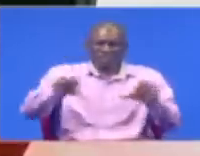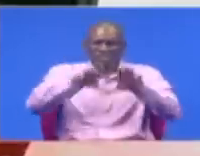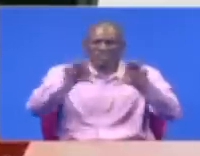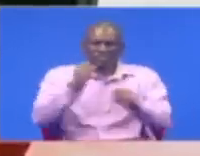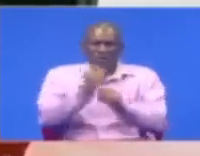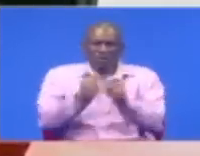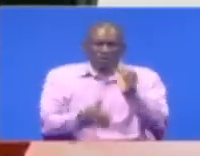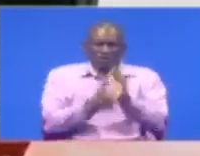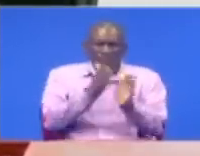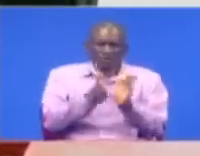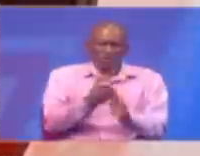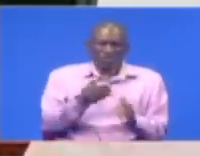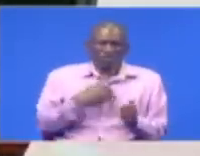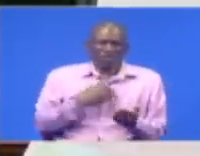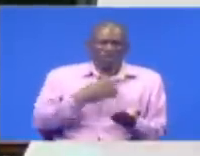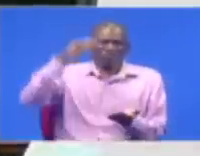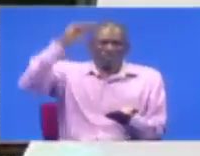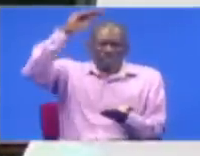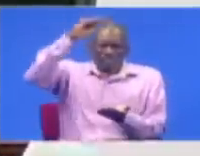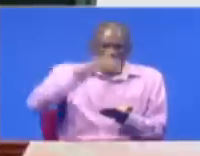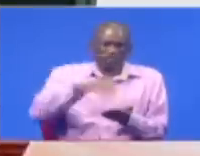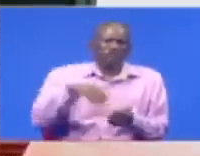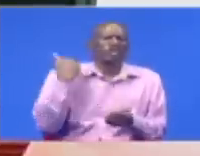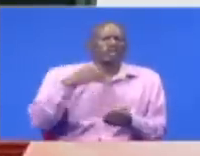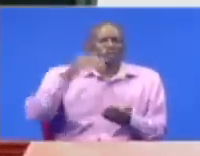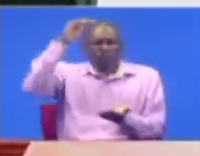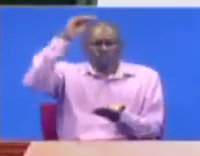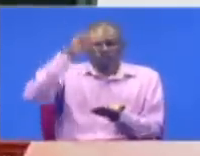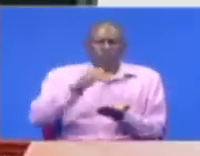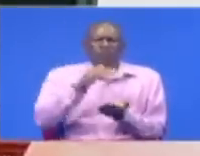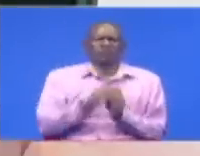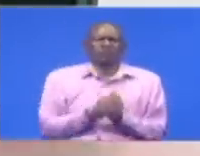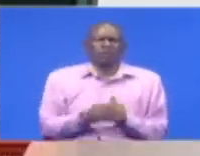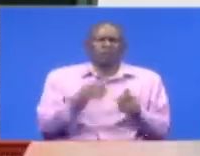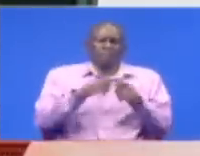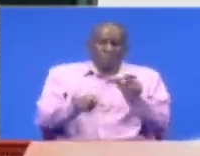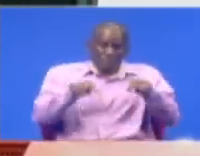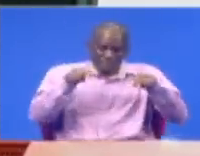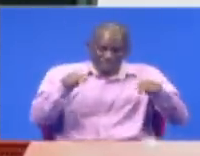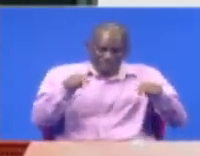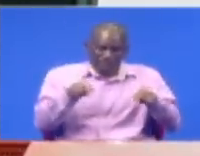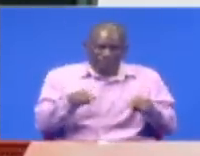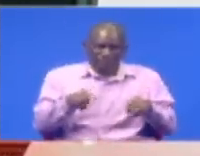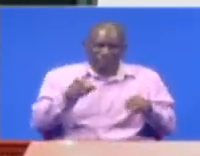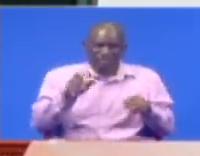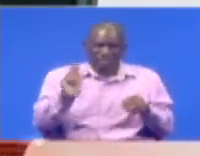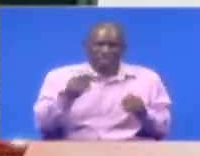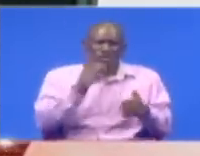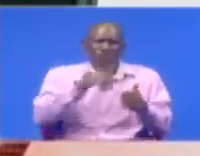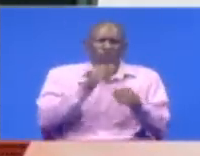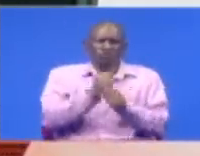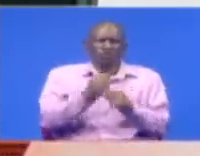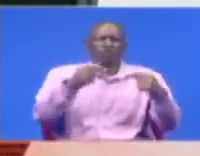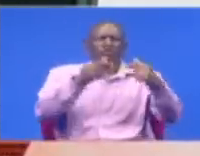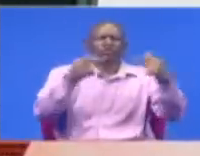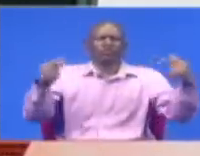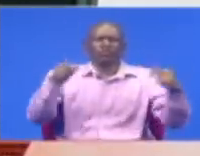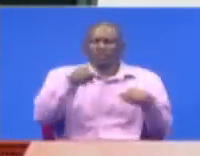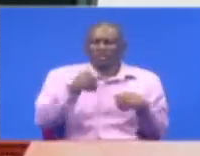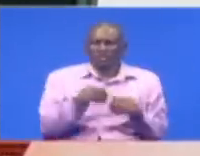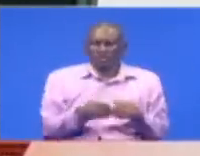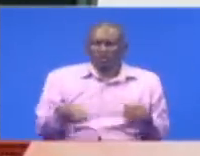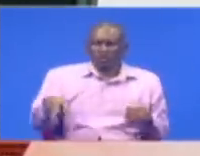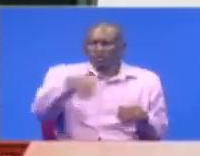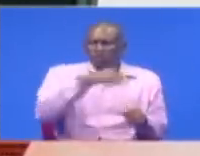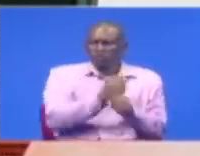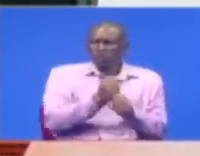an immediate reduction in crime. But here, what we do is the exact opposite. We